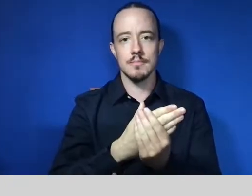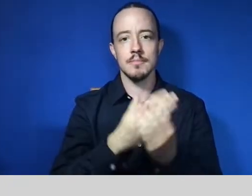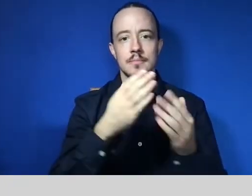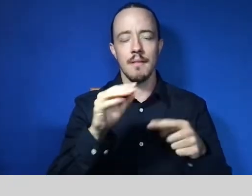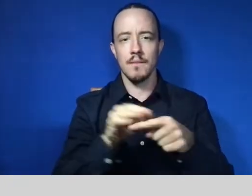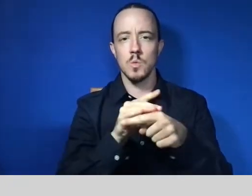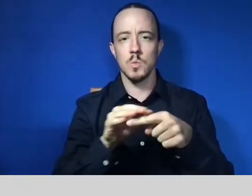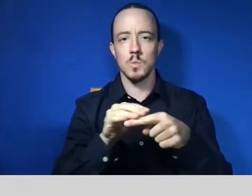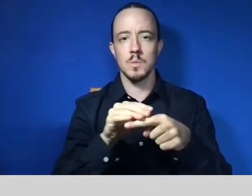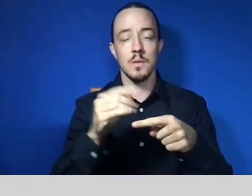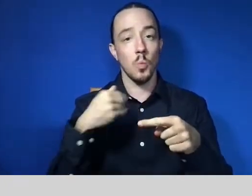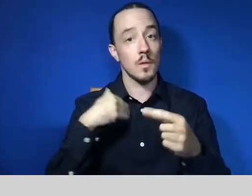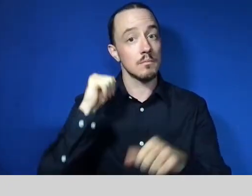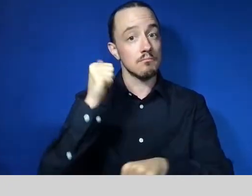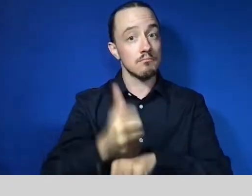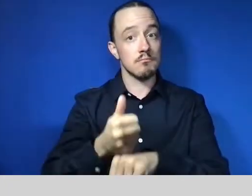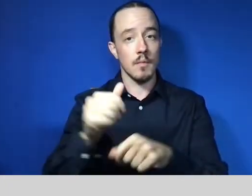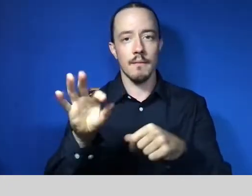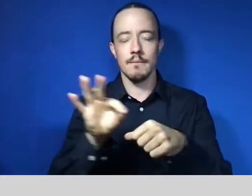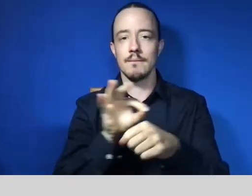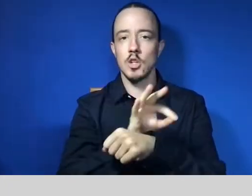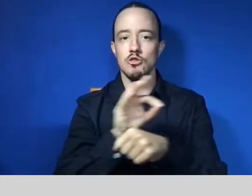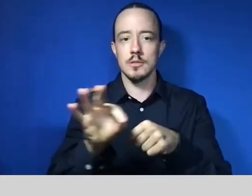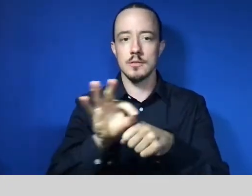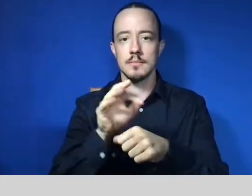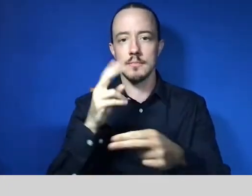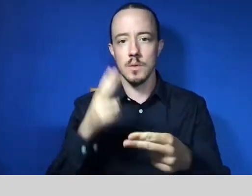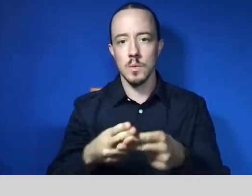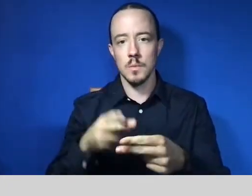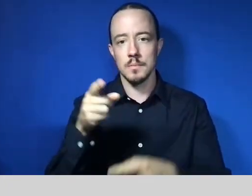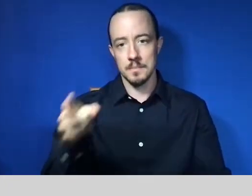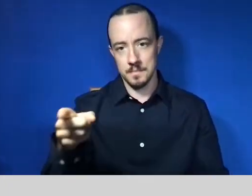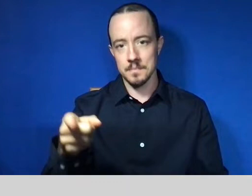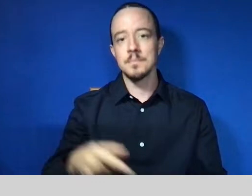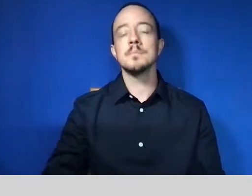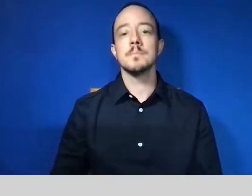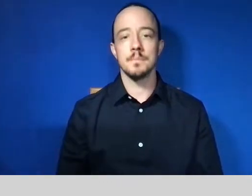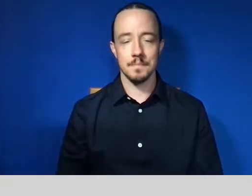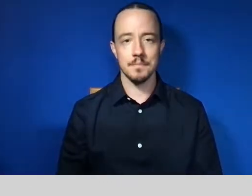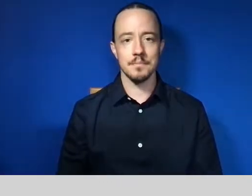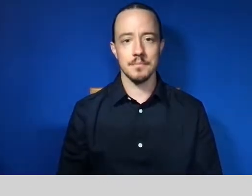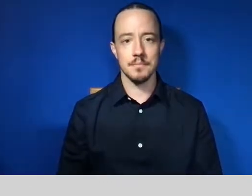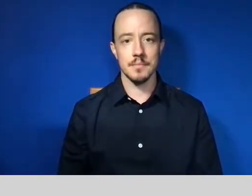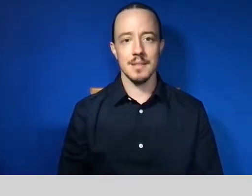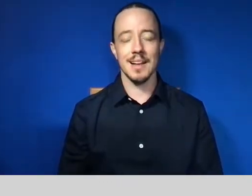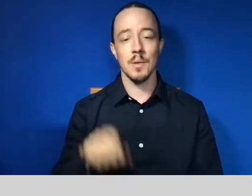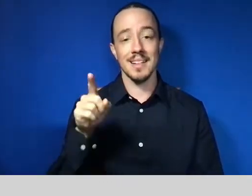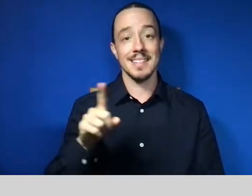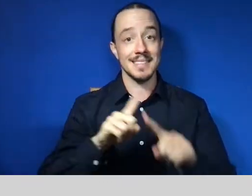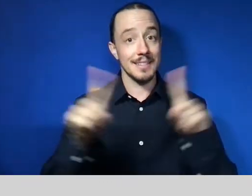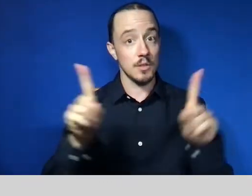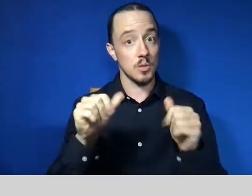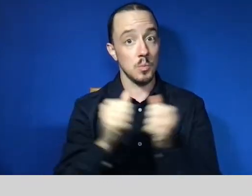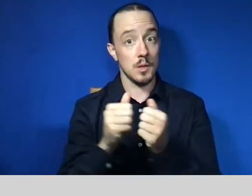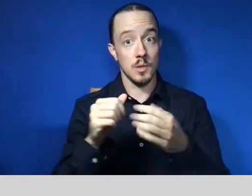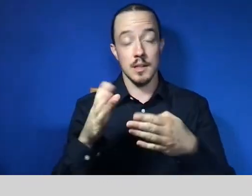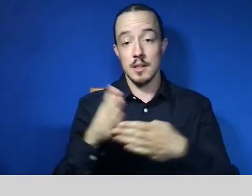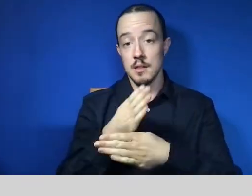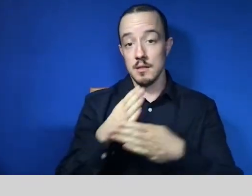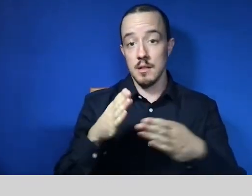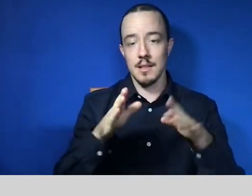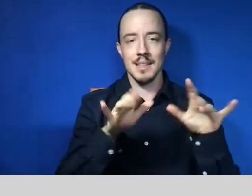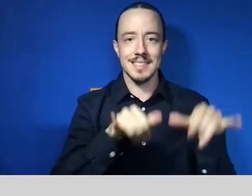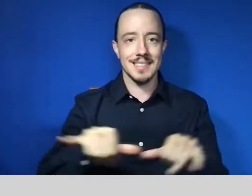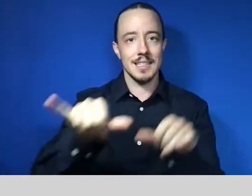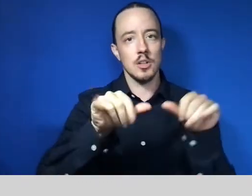sleepy, and in this package you want to implement a function that is called sleep4. The difference between the sleep4 function we want to implement and